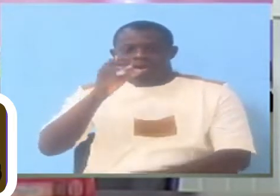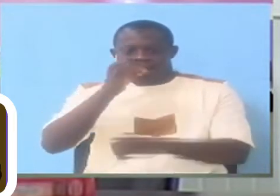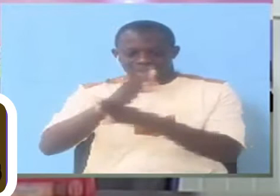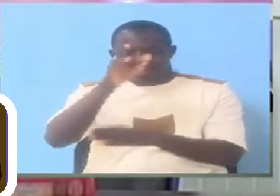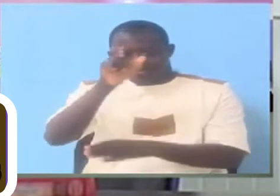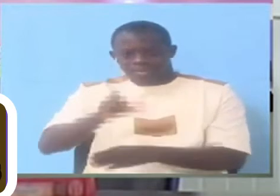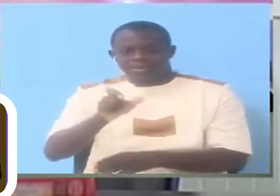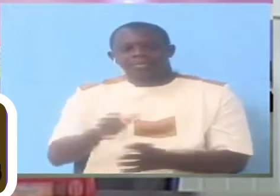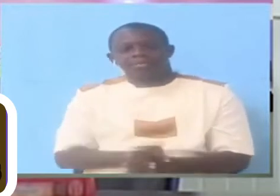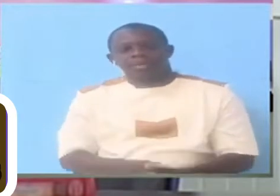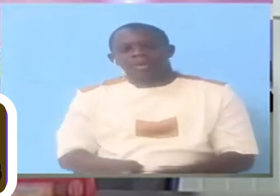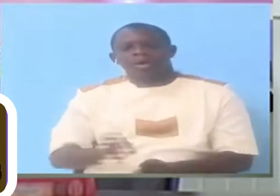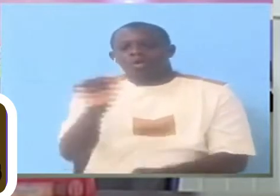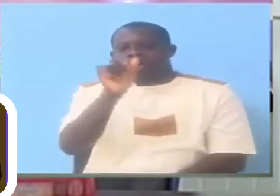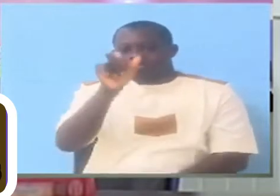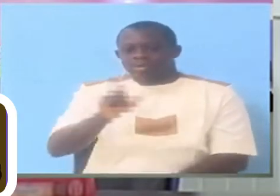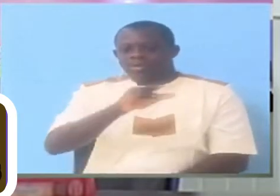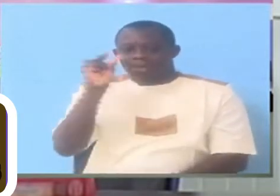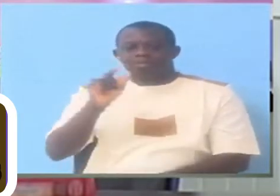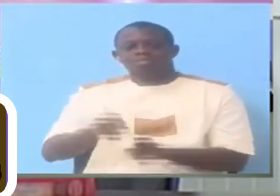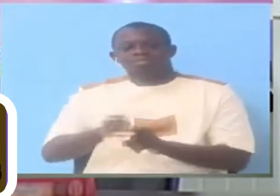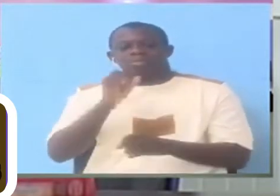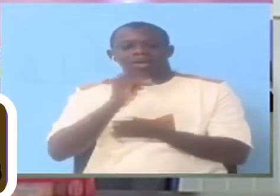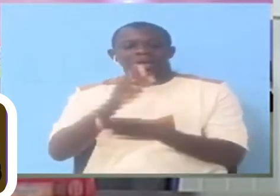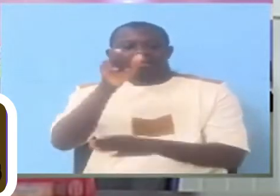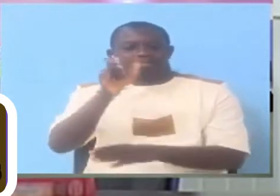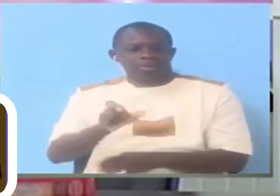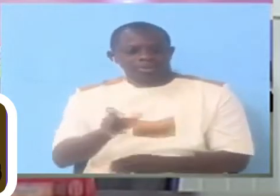Kwaku Apia, Ghanaian.